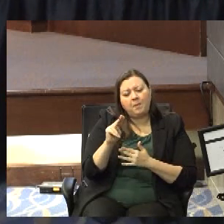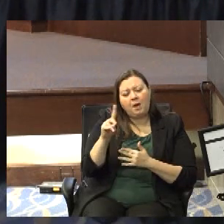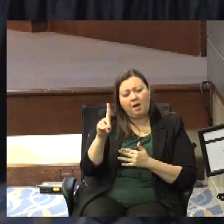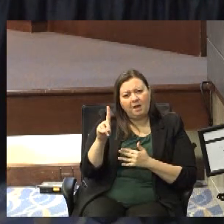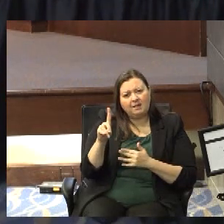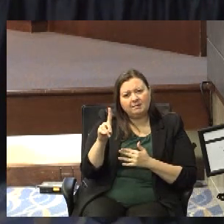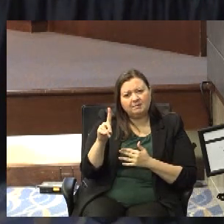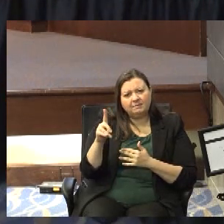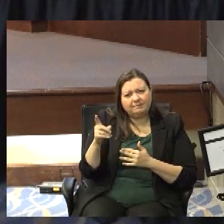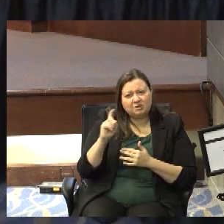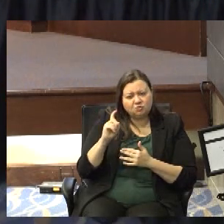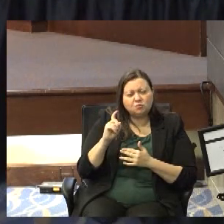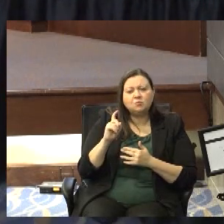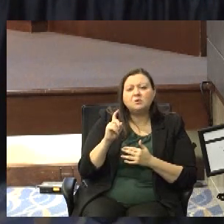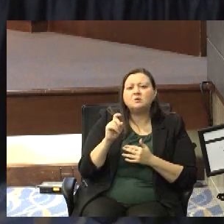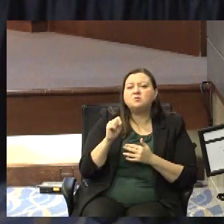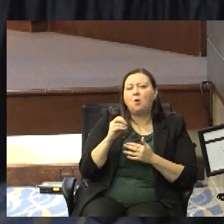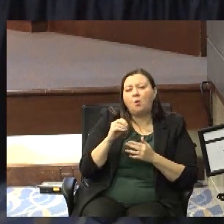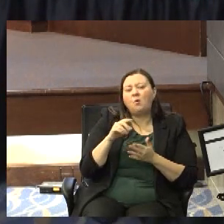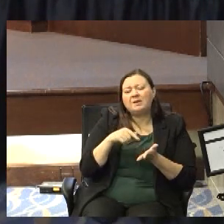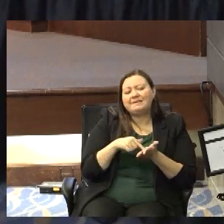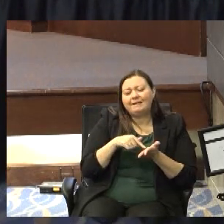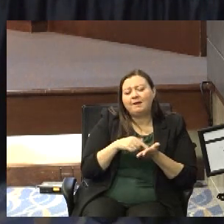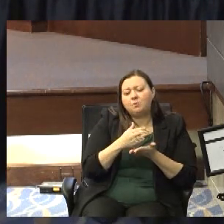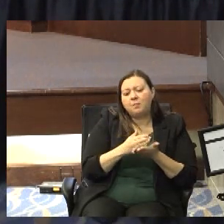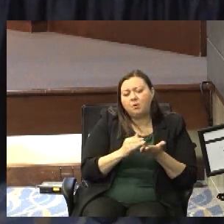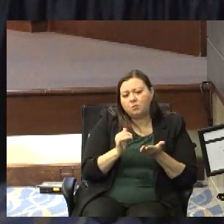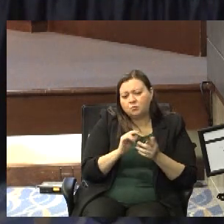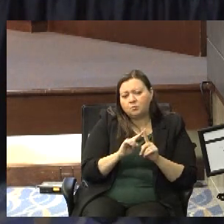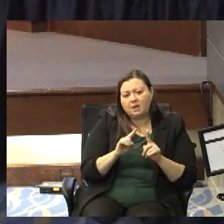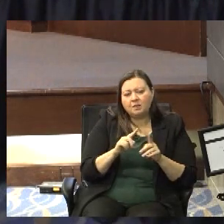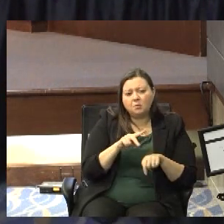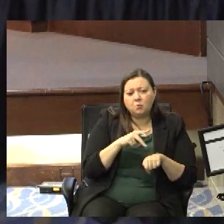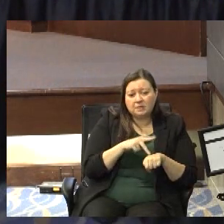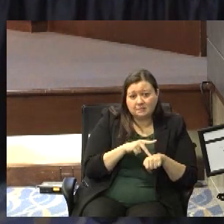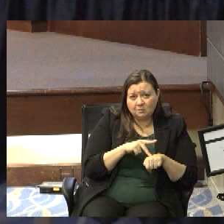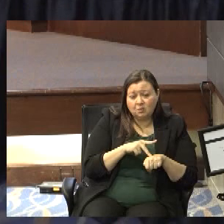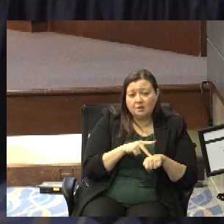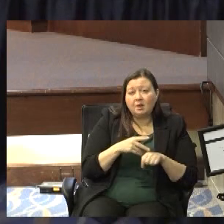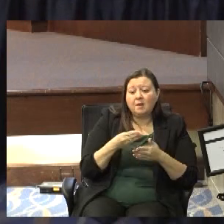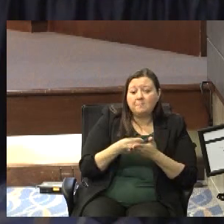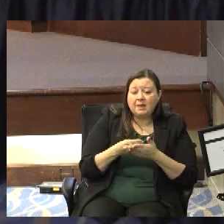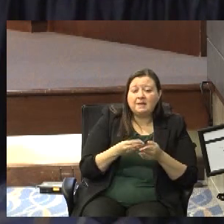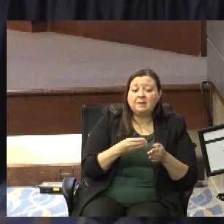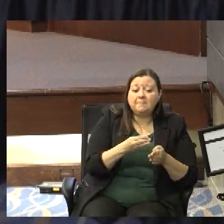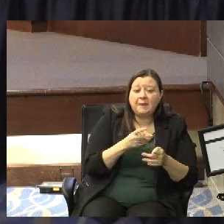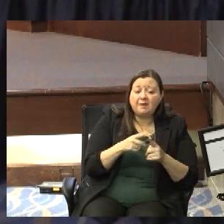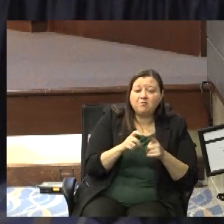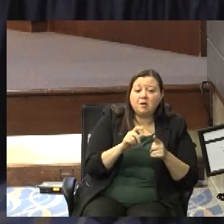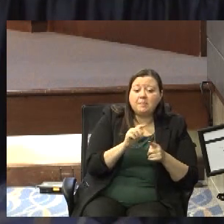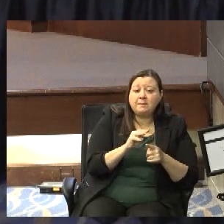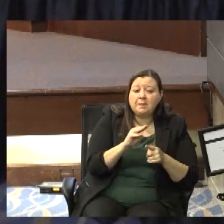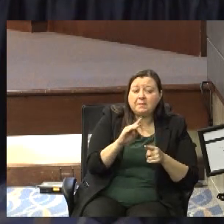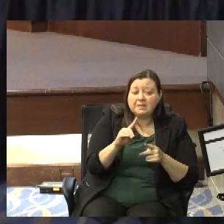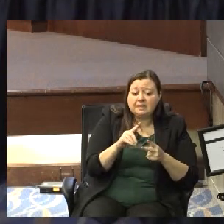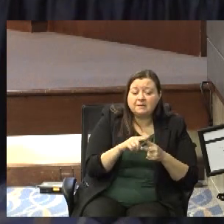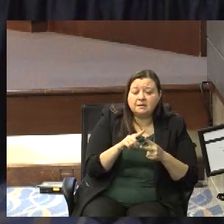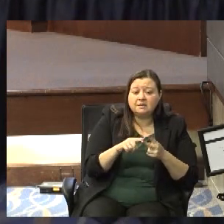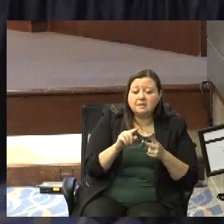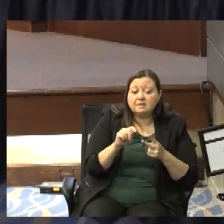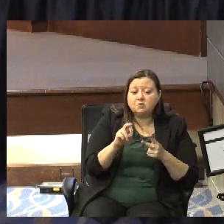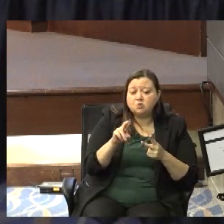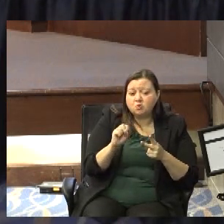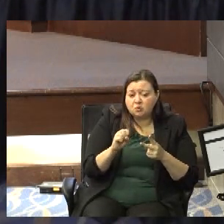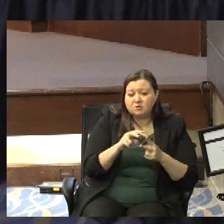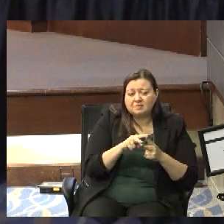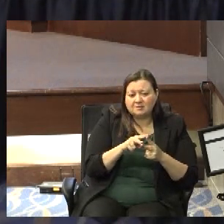debt cost. So the principal portion of the reimbursement between the MMD and the TERS is what